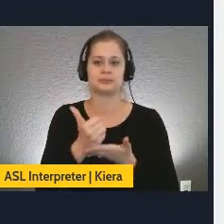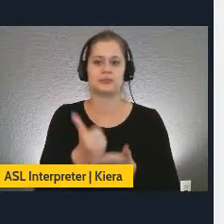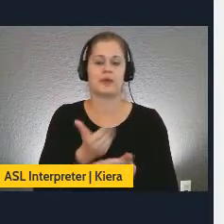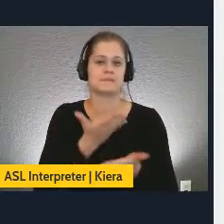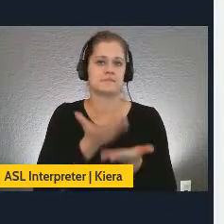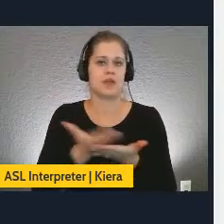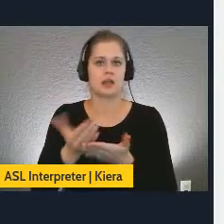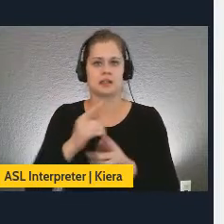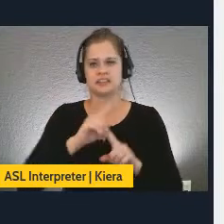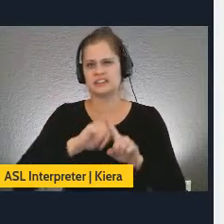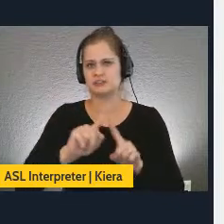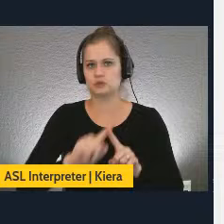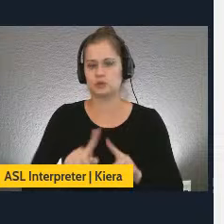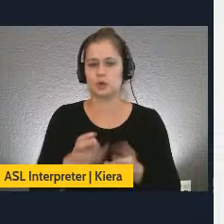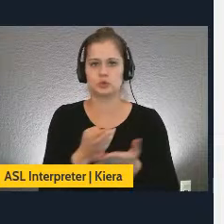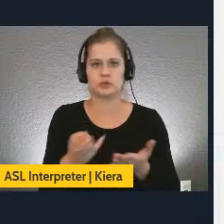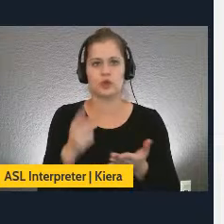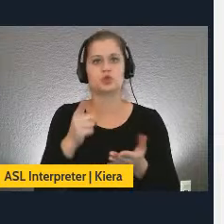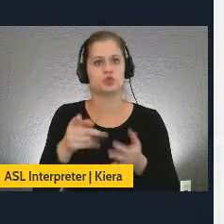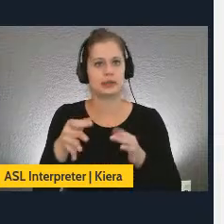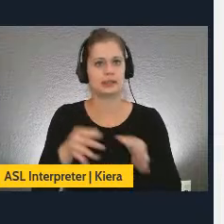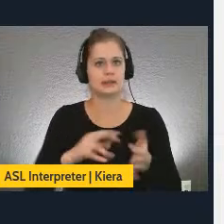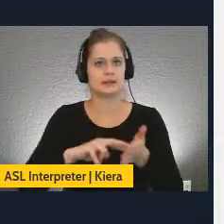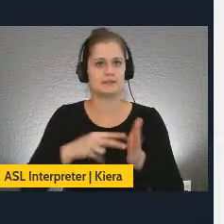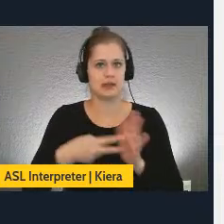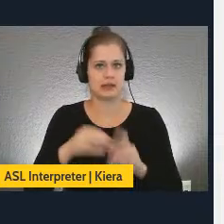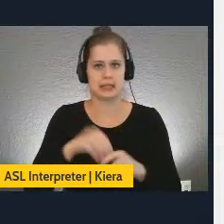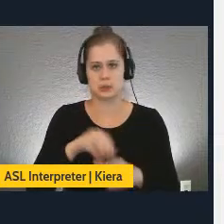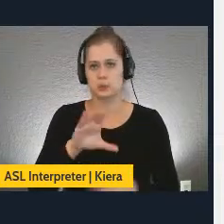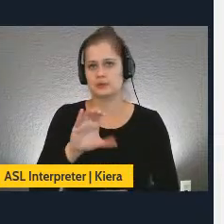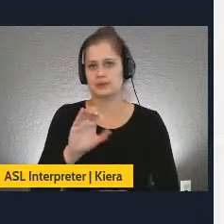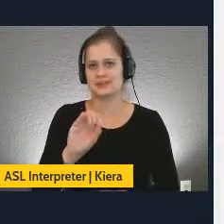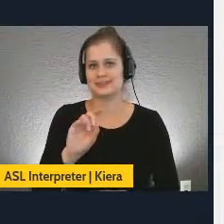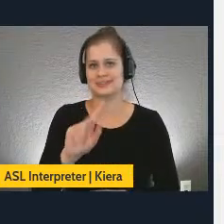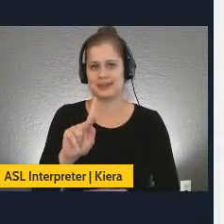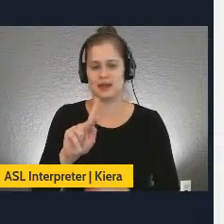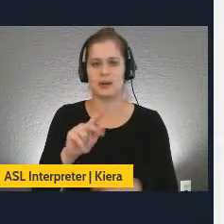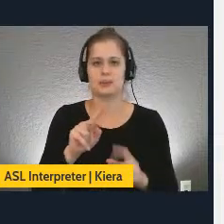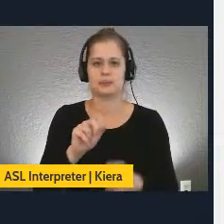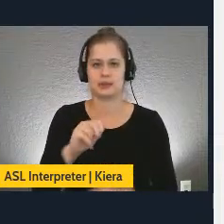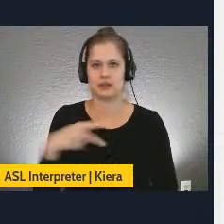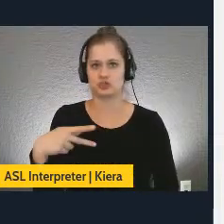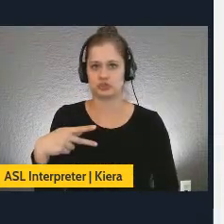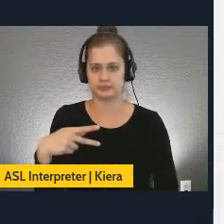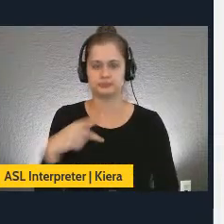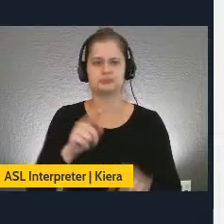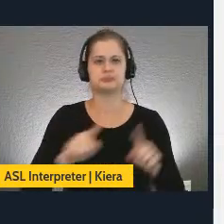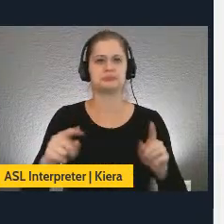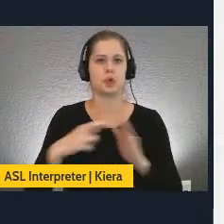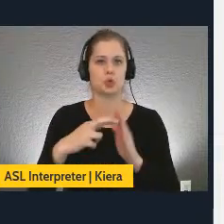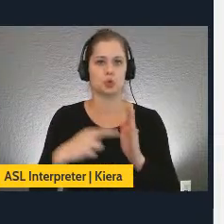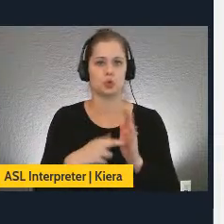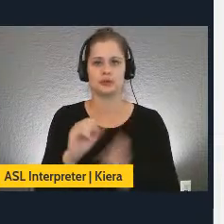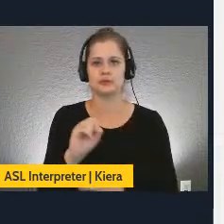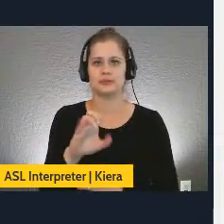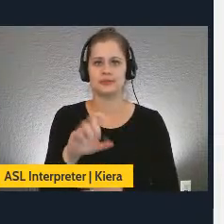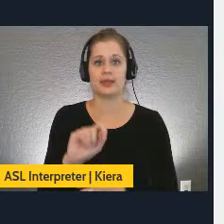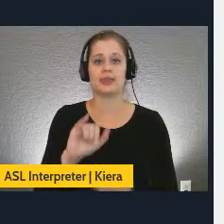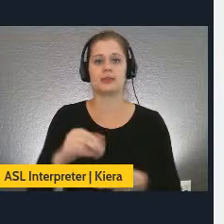that you've defined in your CDK application against a different variety of rule sets, which we call nag